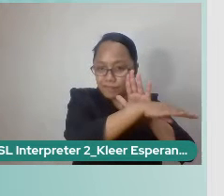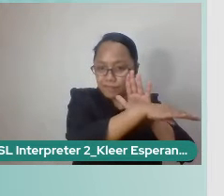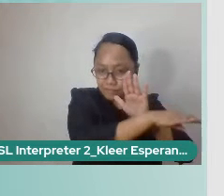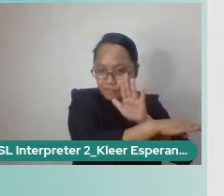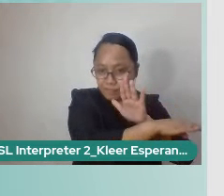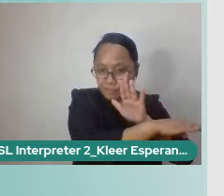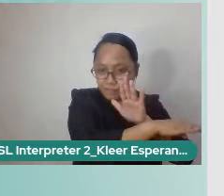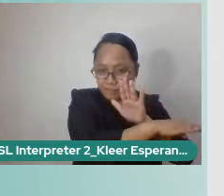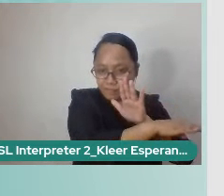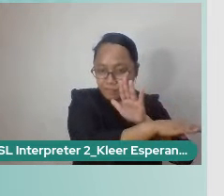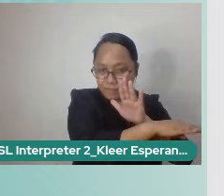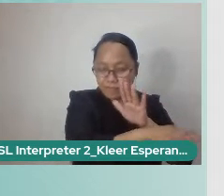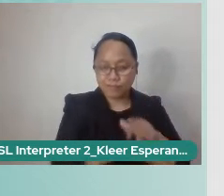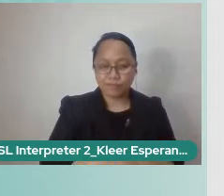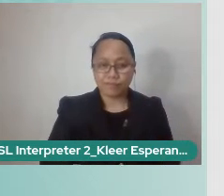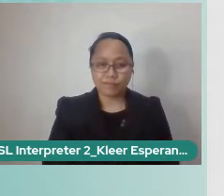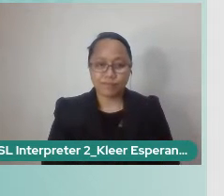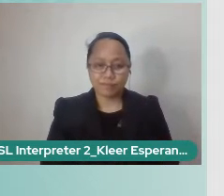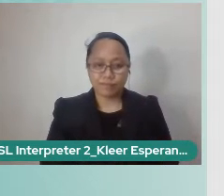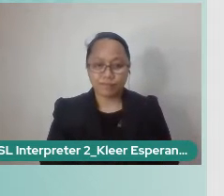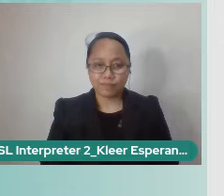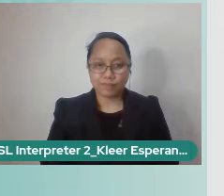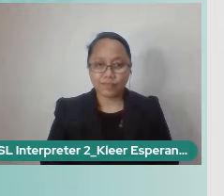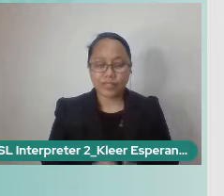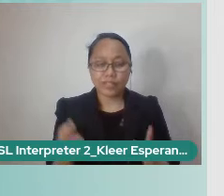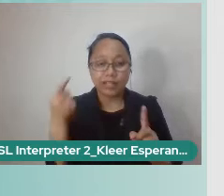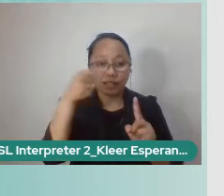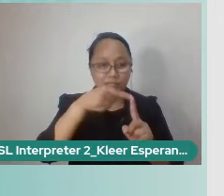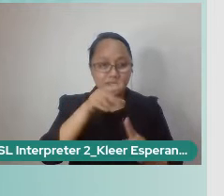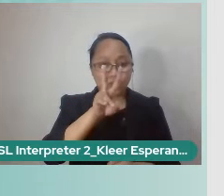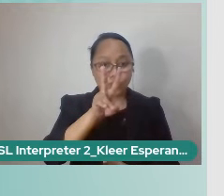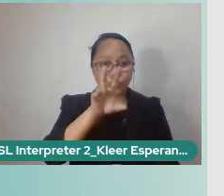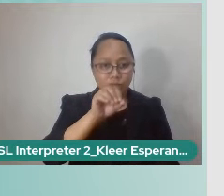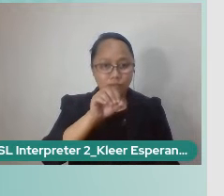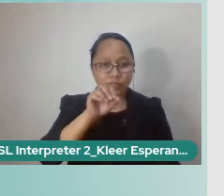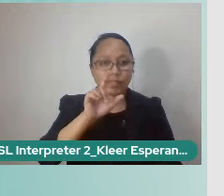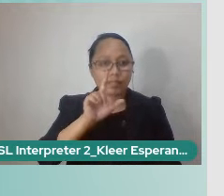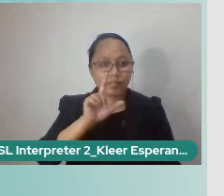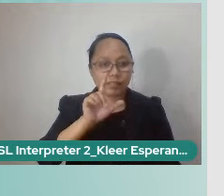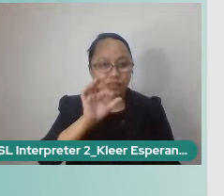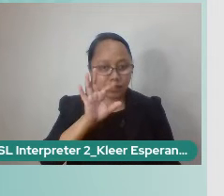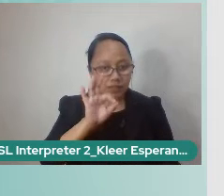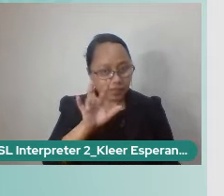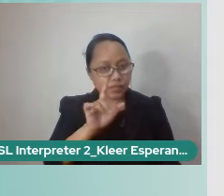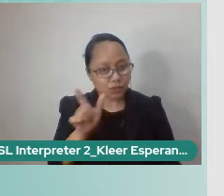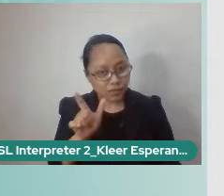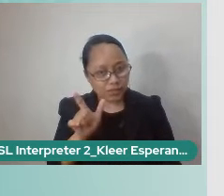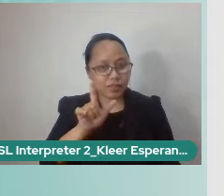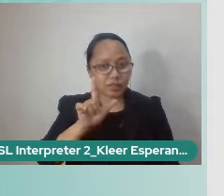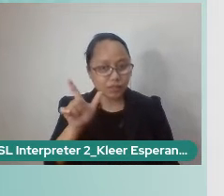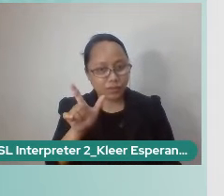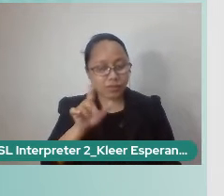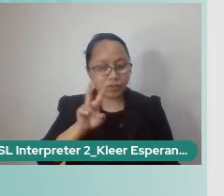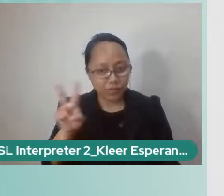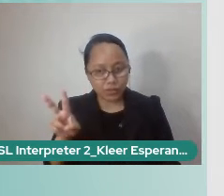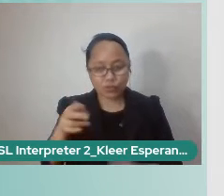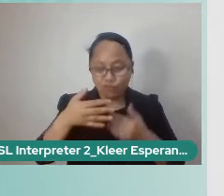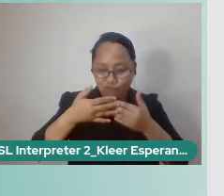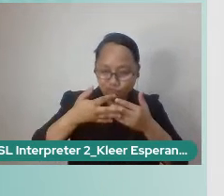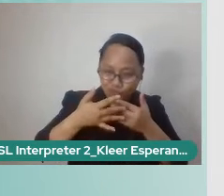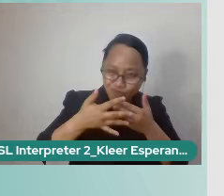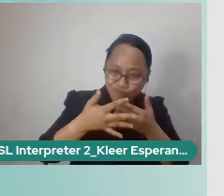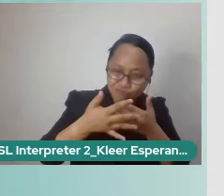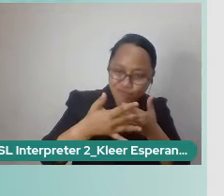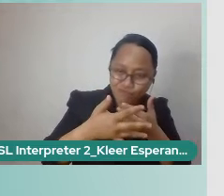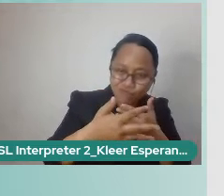that occurred very quickly, and that we've now seen borne out by the real world data in Australia. And on the right here, I'll now show you the